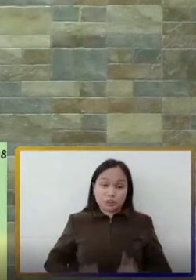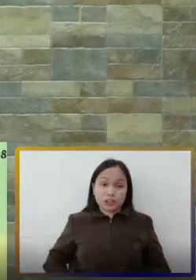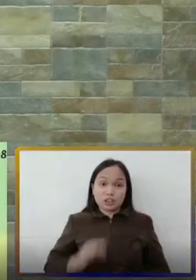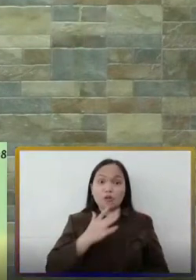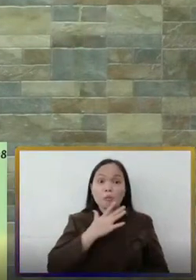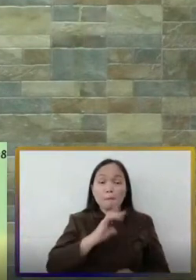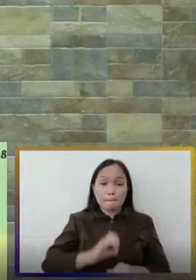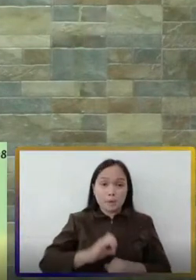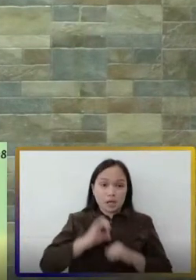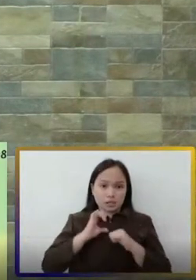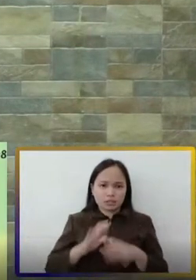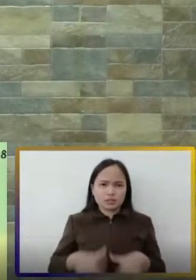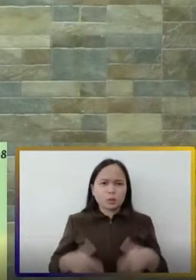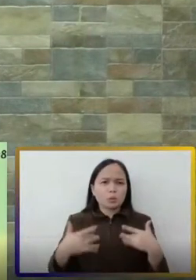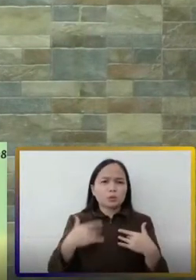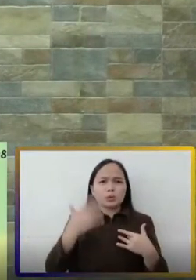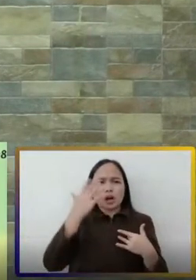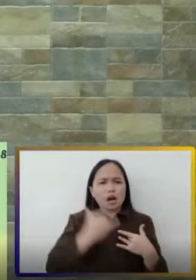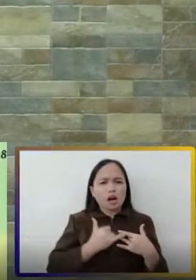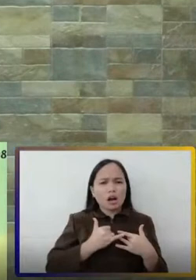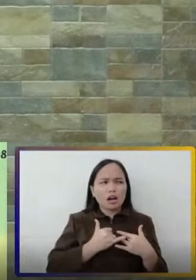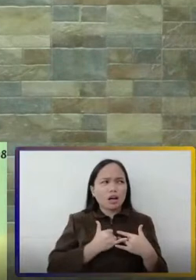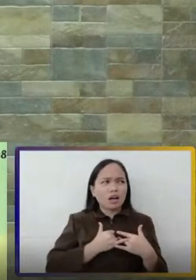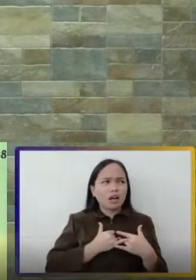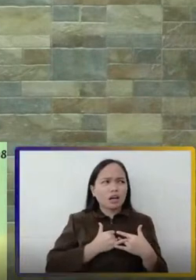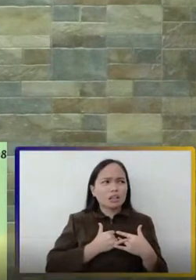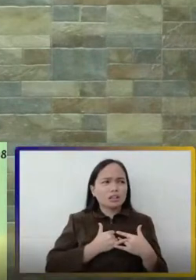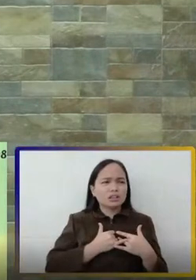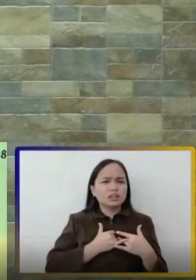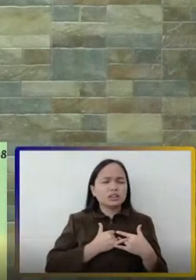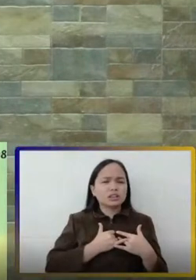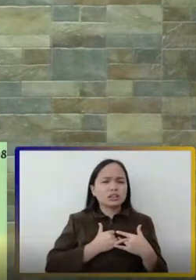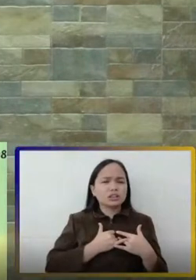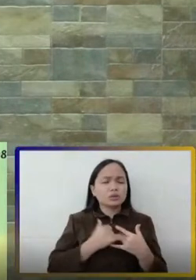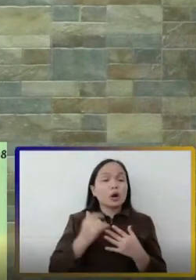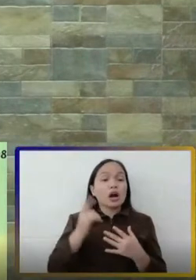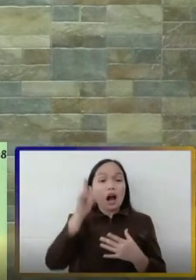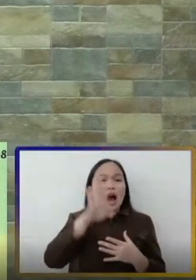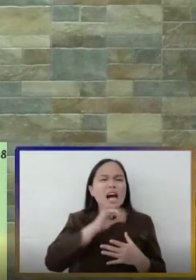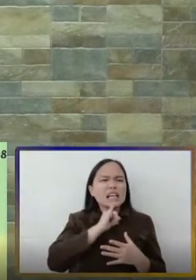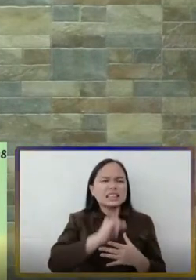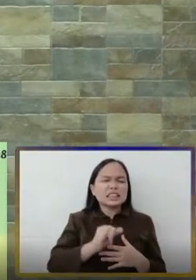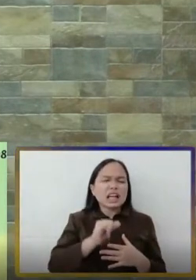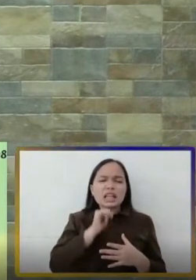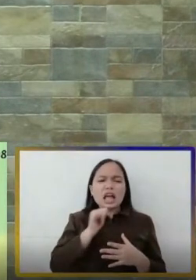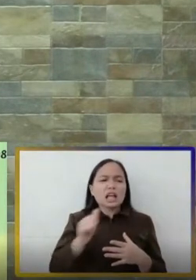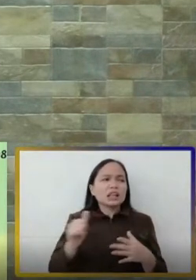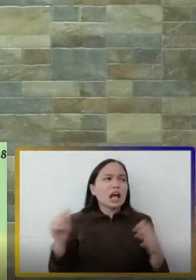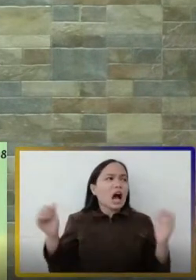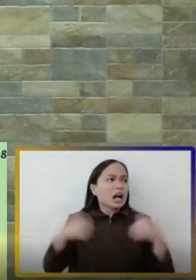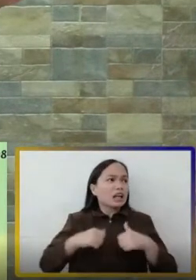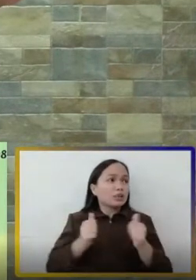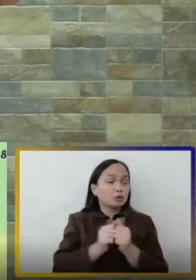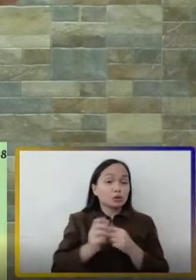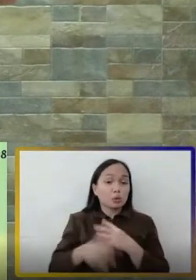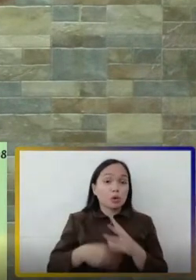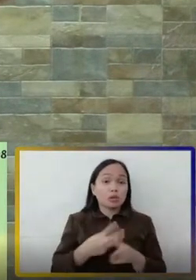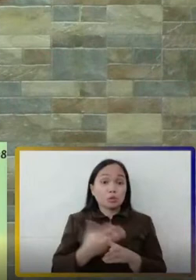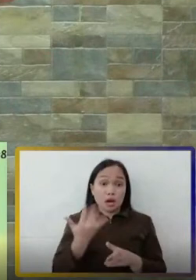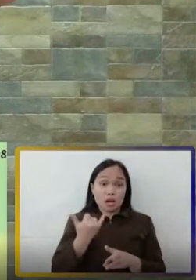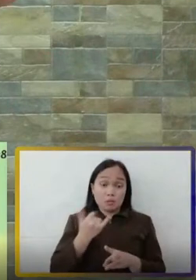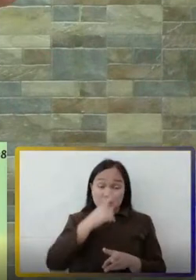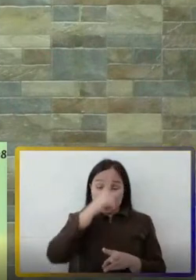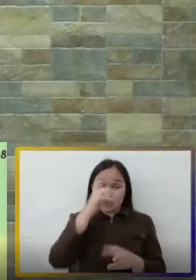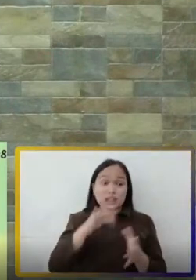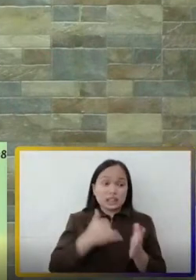the pride of life. Why is God against the system of the world? Because these three things are present in that.